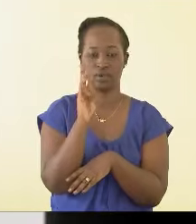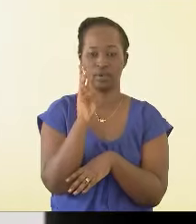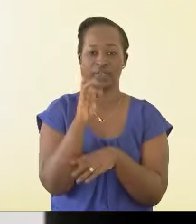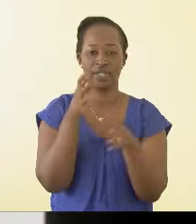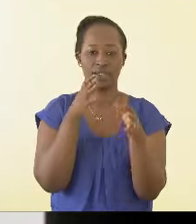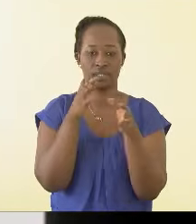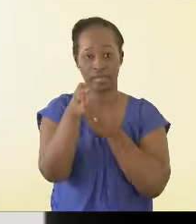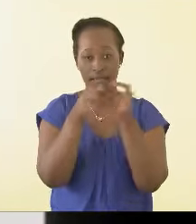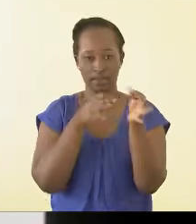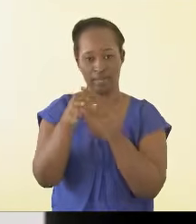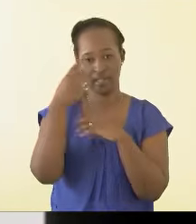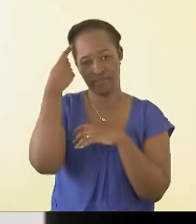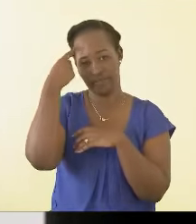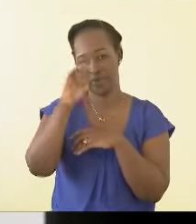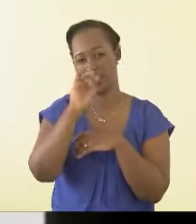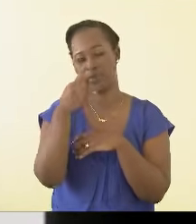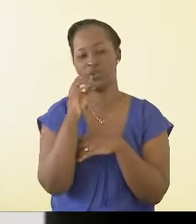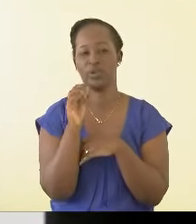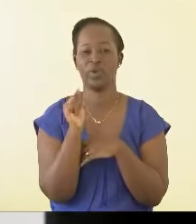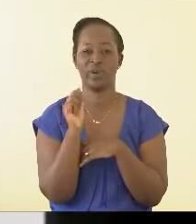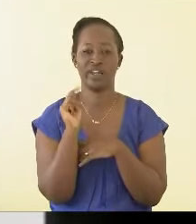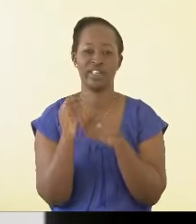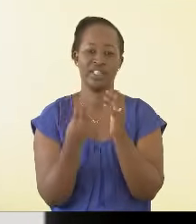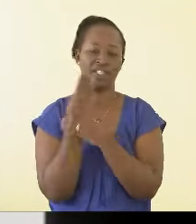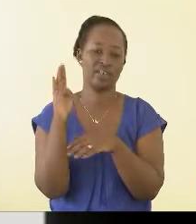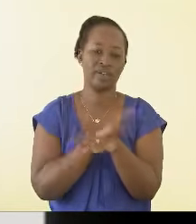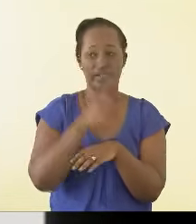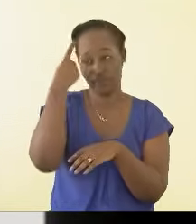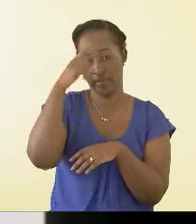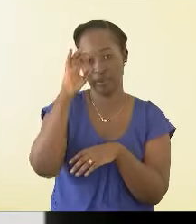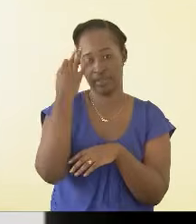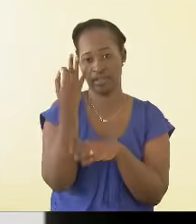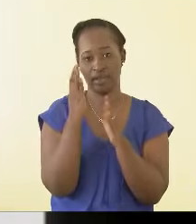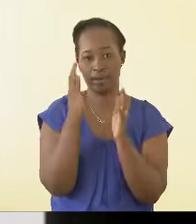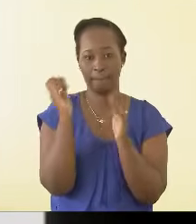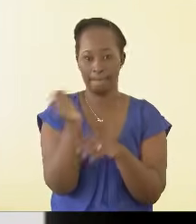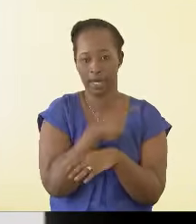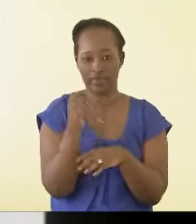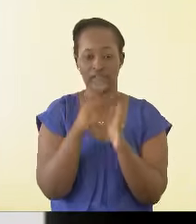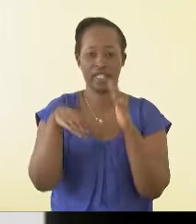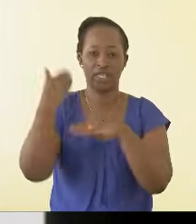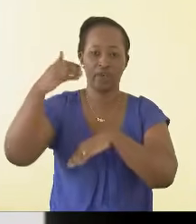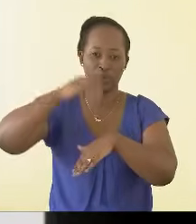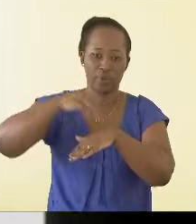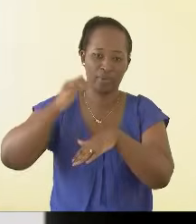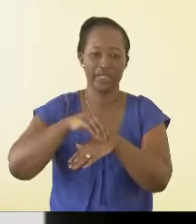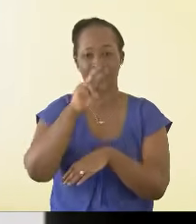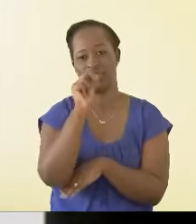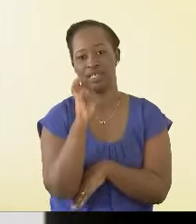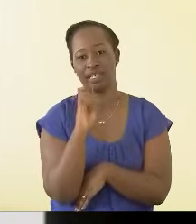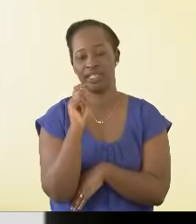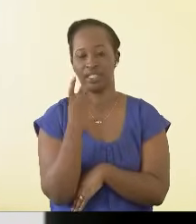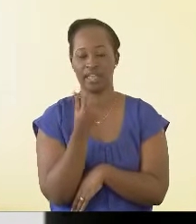John Enterprises for 3 months. And then we comment on the net cash position of John